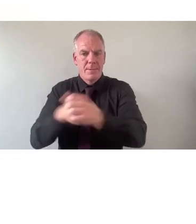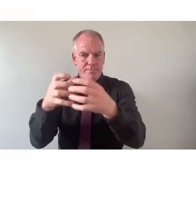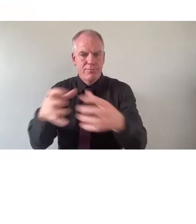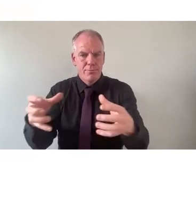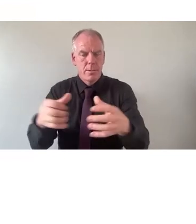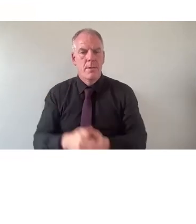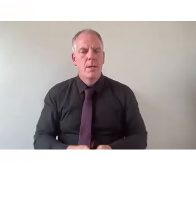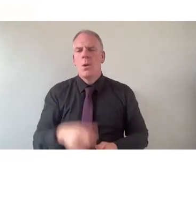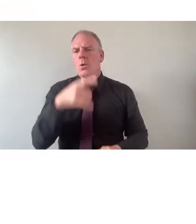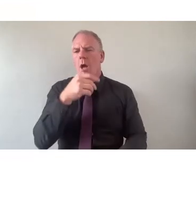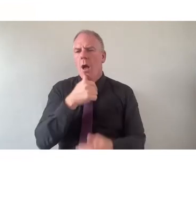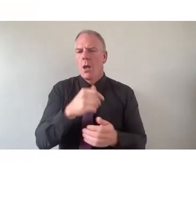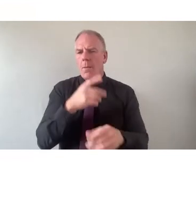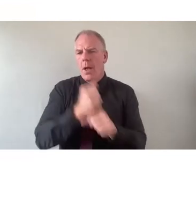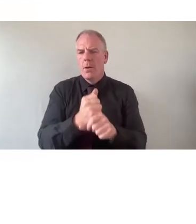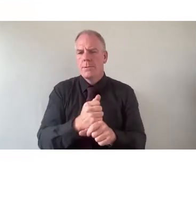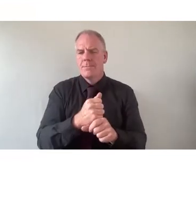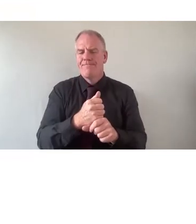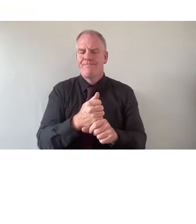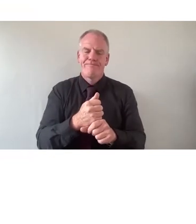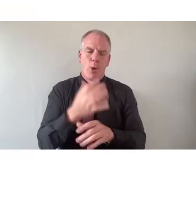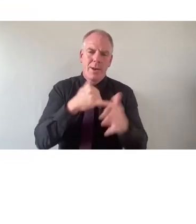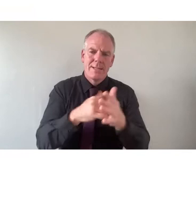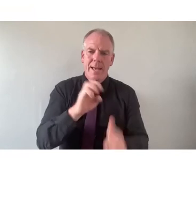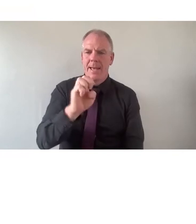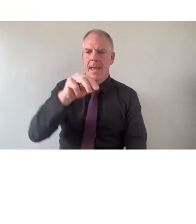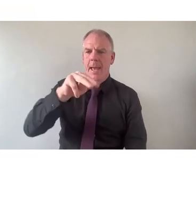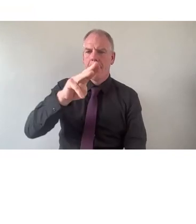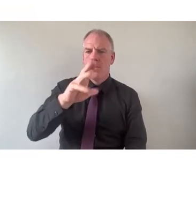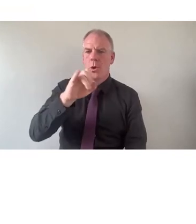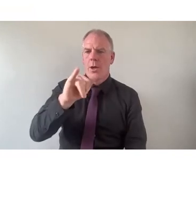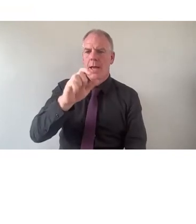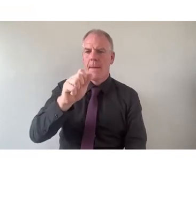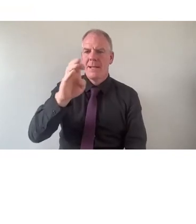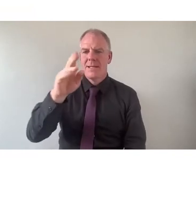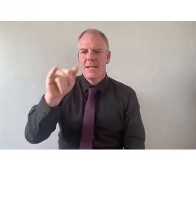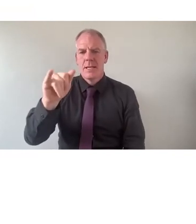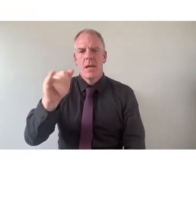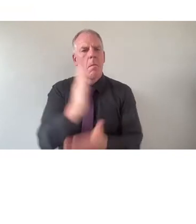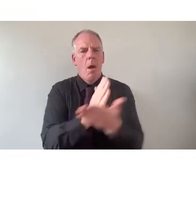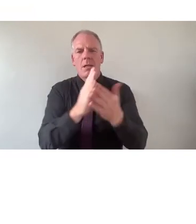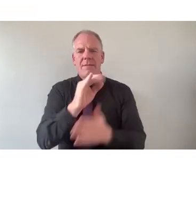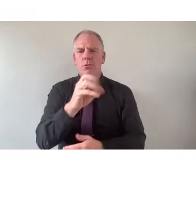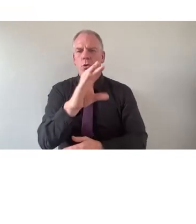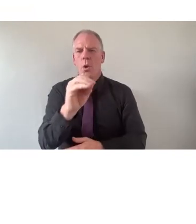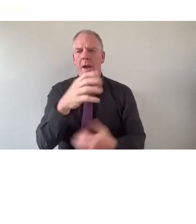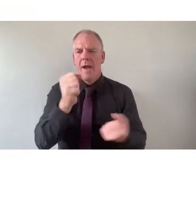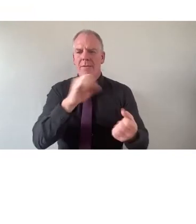employability, I mean, employability is, so that's like an arm of INTRO, providing particular